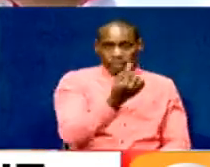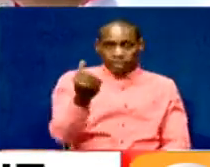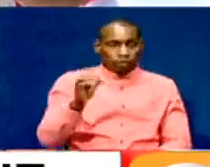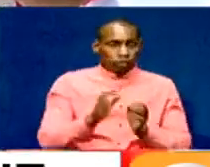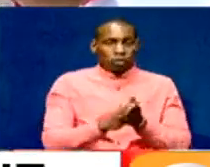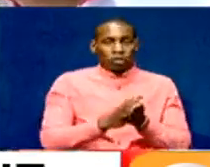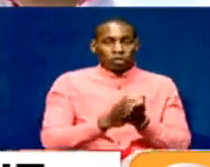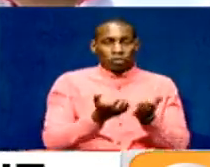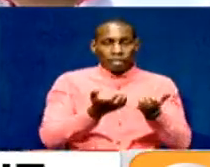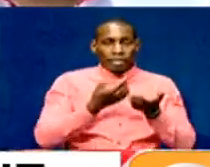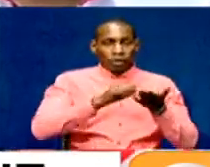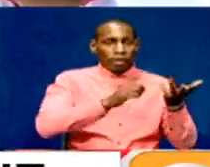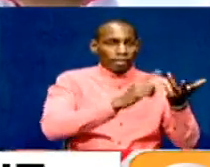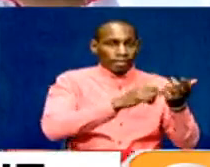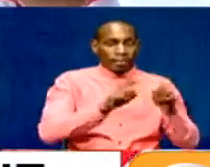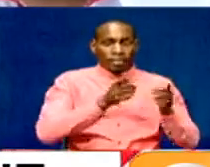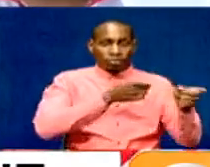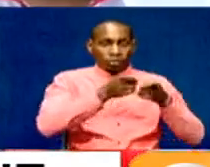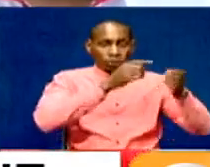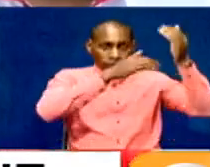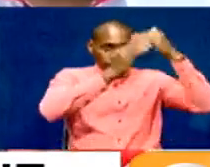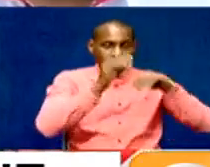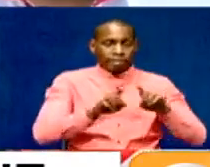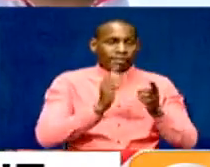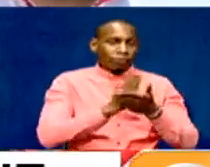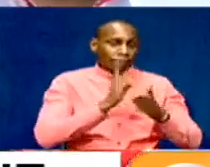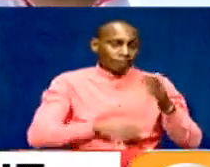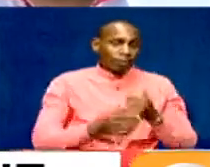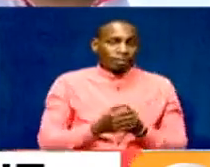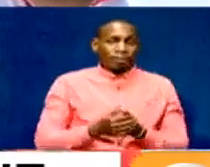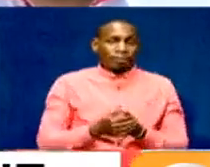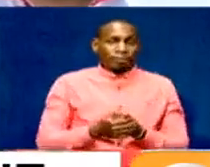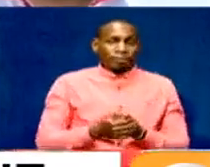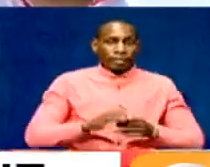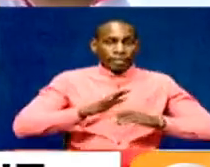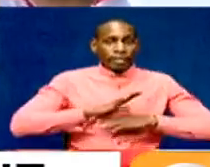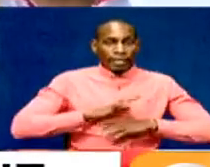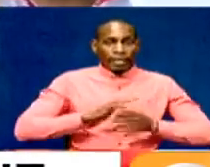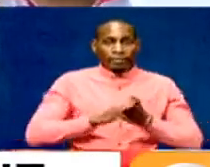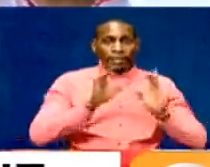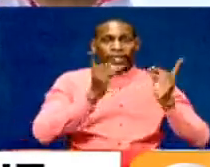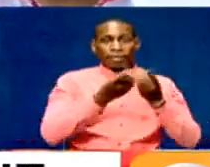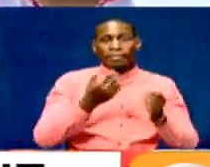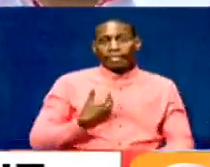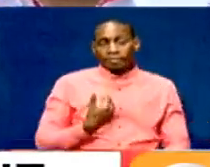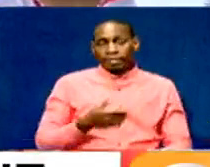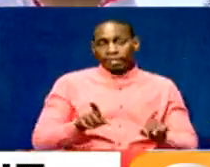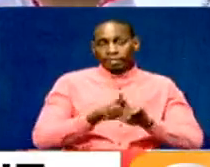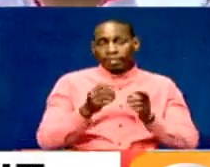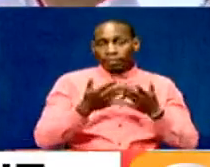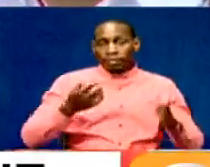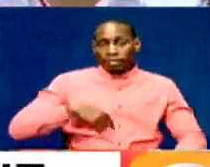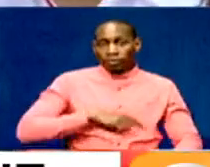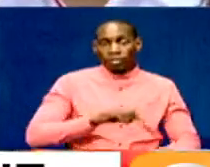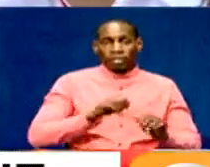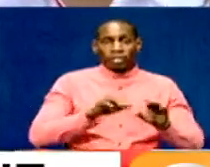right-size and control the universities and make sure that they have adequate faculty, so that our products